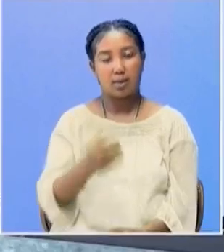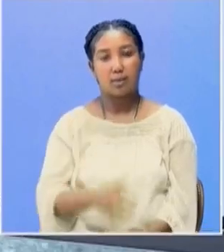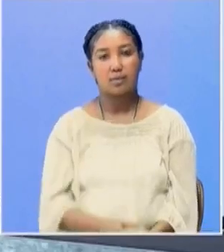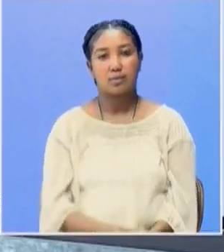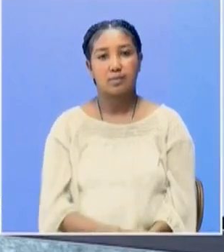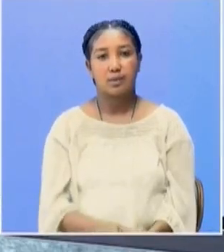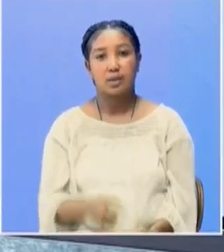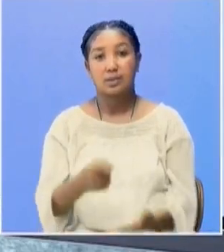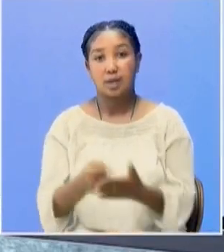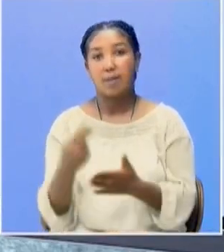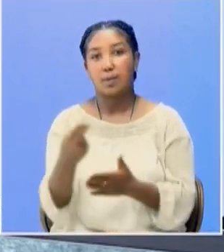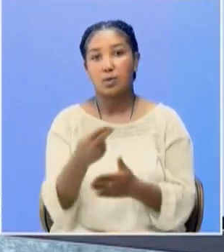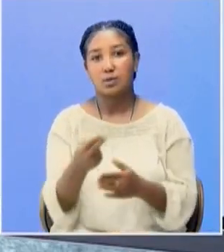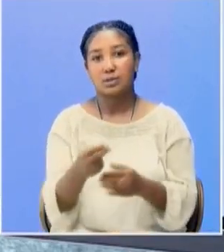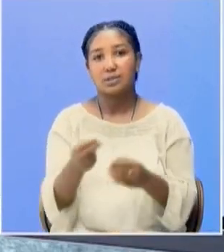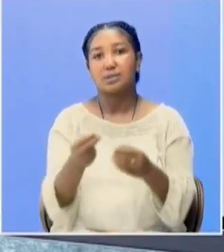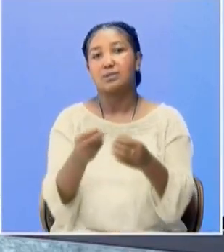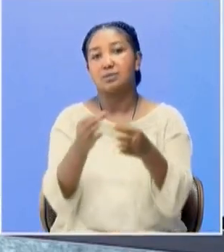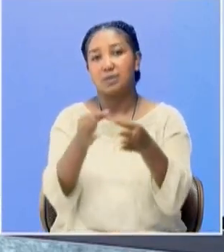this can be used as a statement.